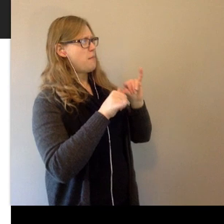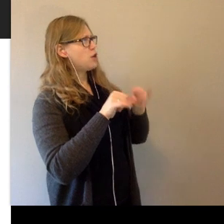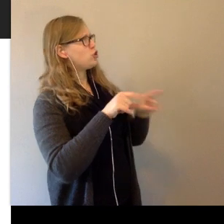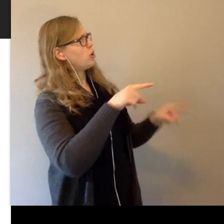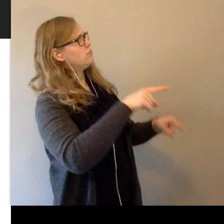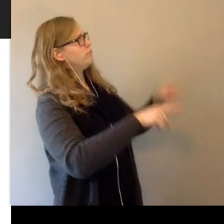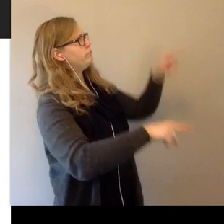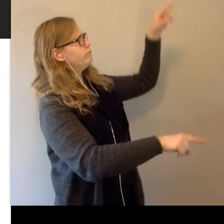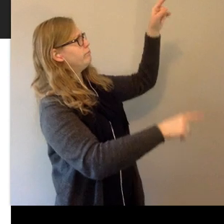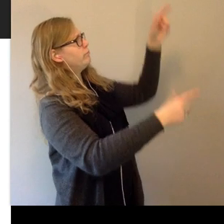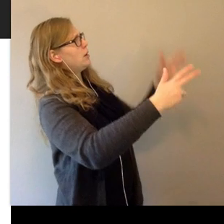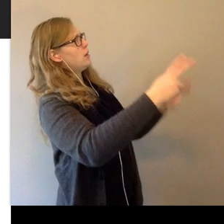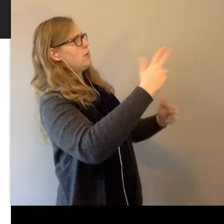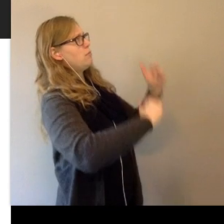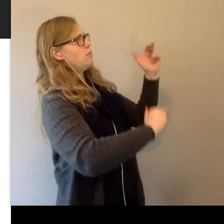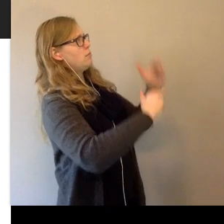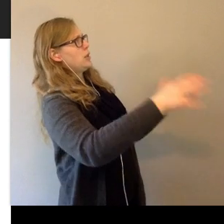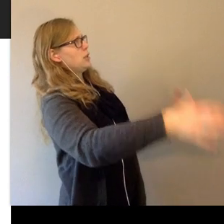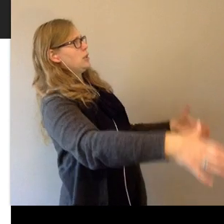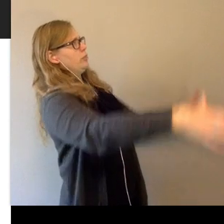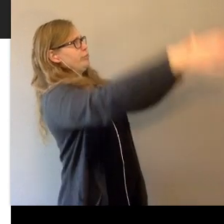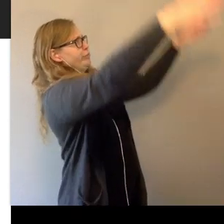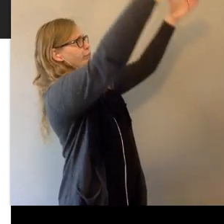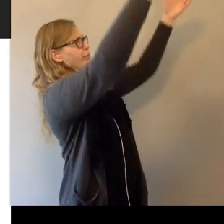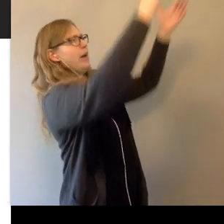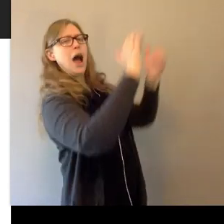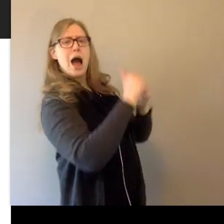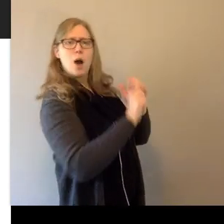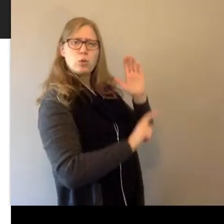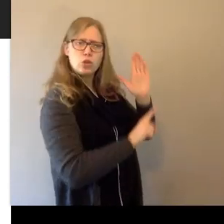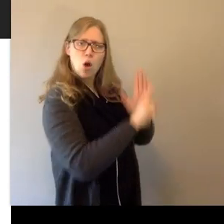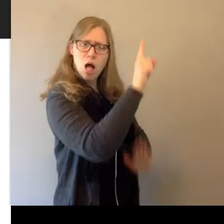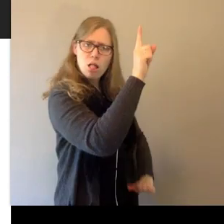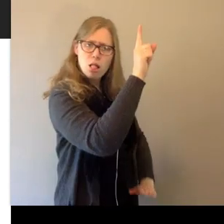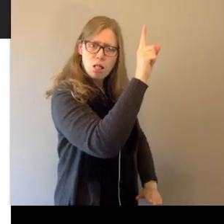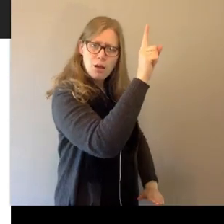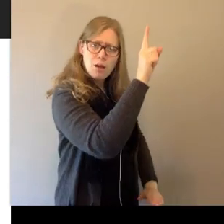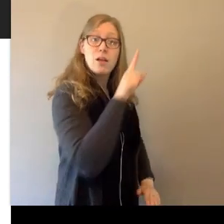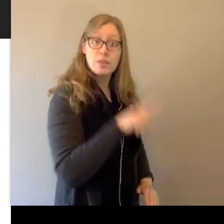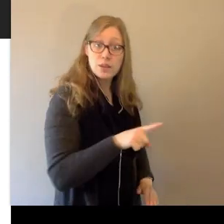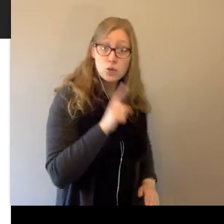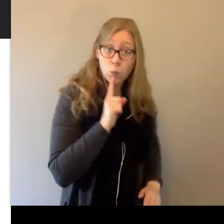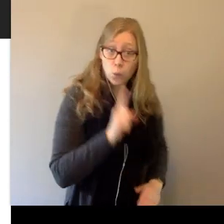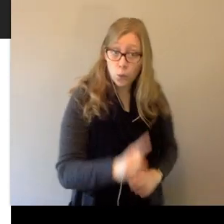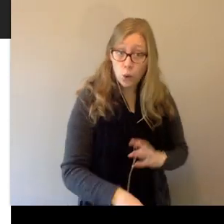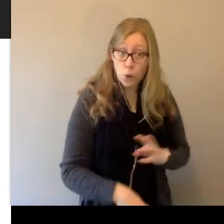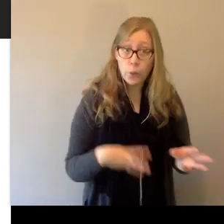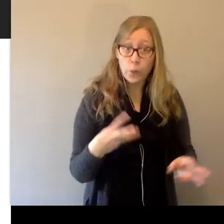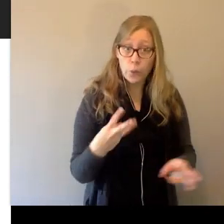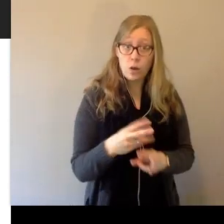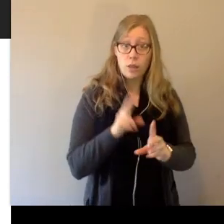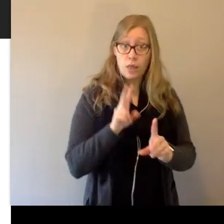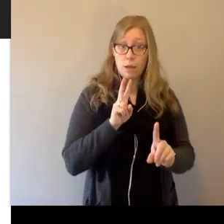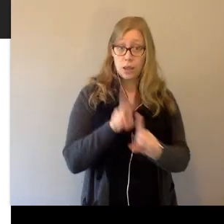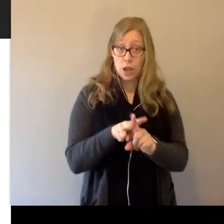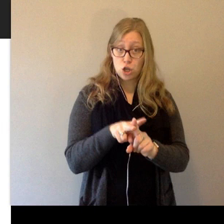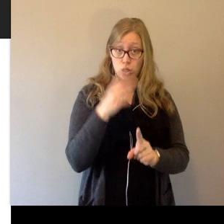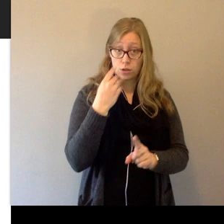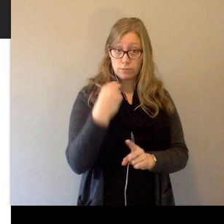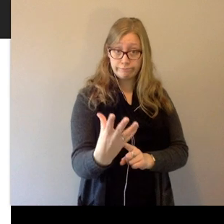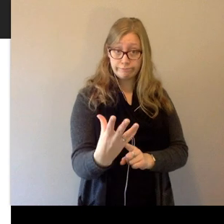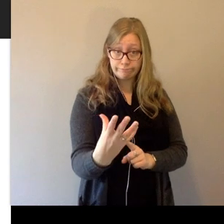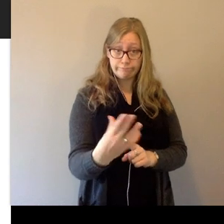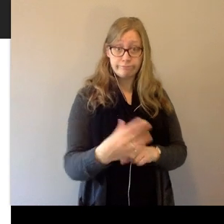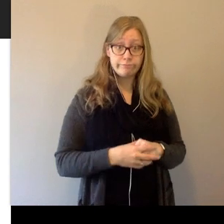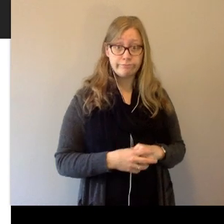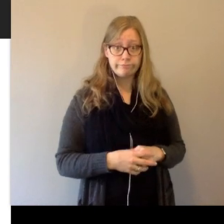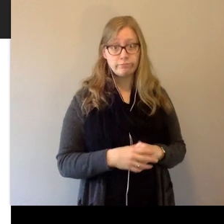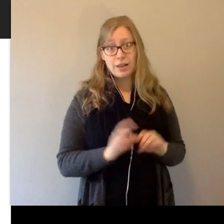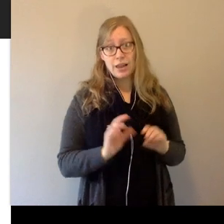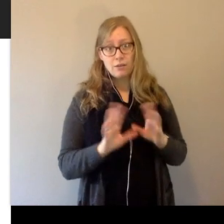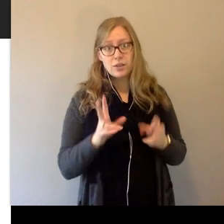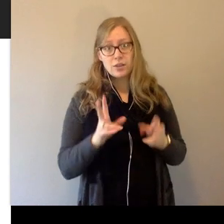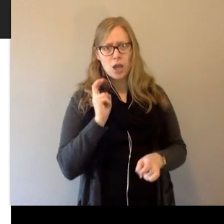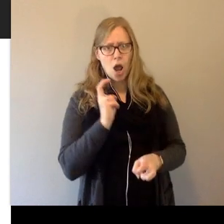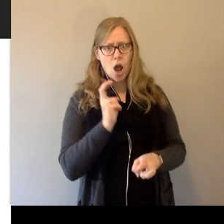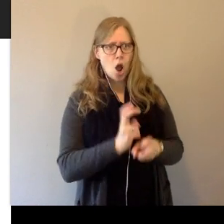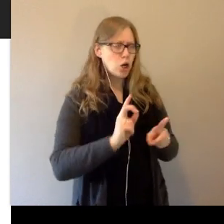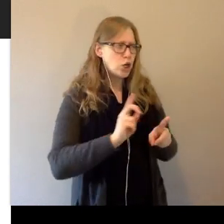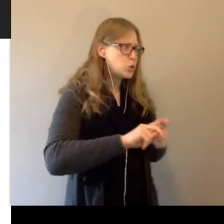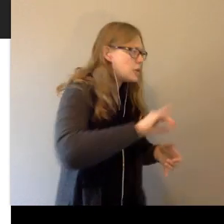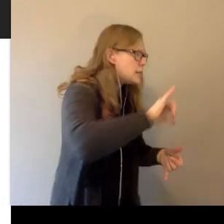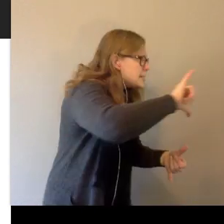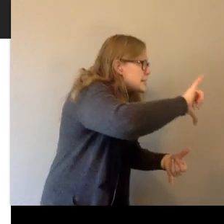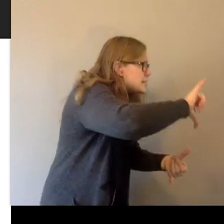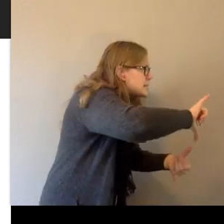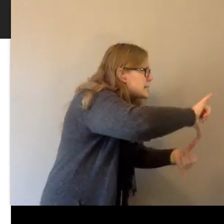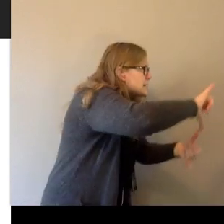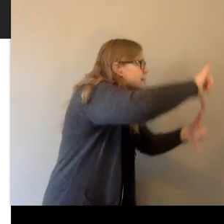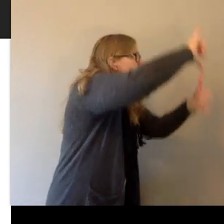is a real world application of how you could use trigonometry. And so obviously it's hard to measure a tall building,